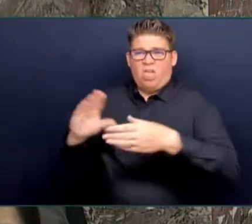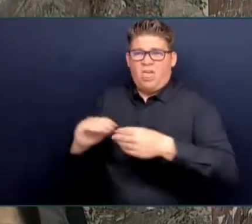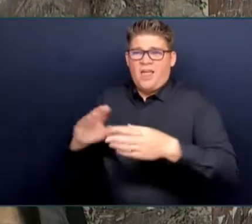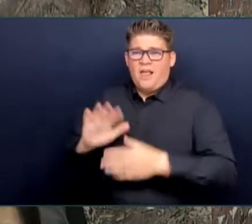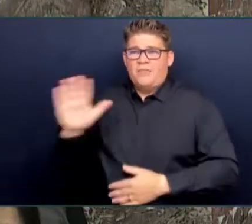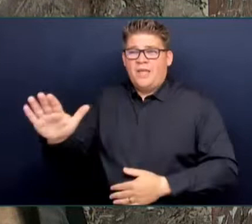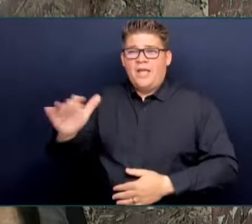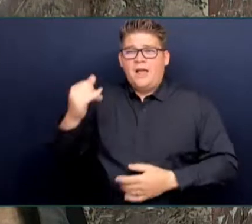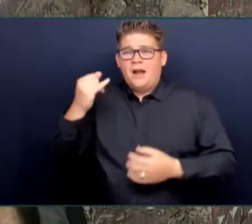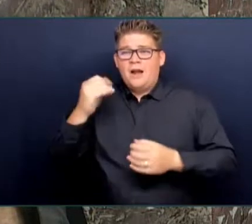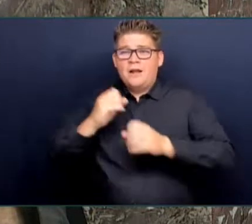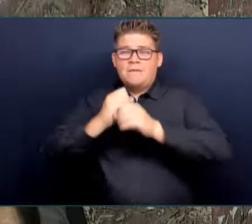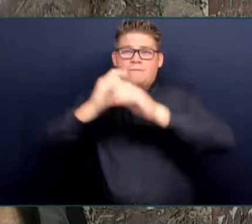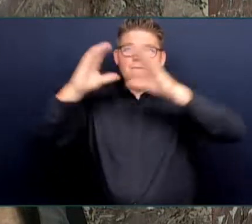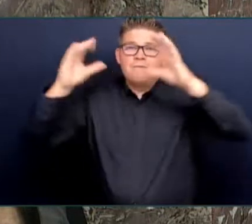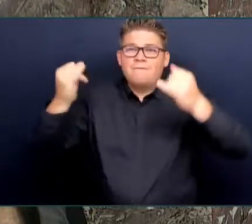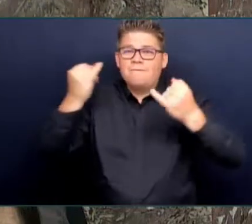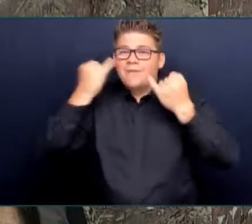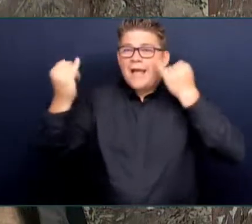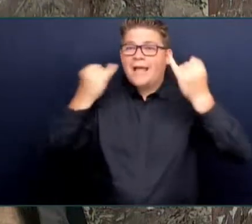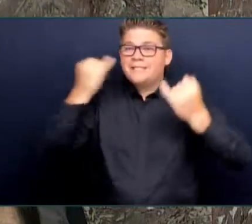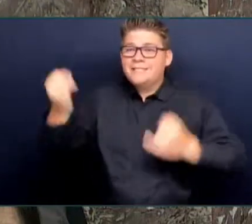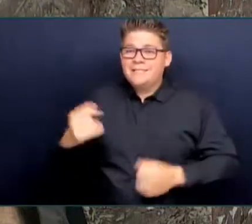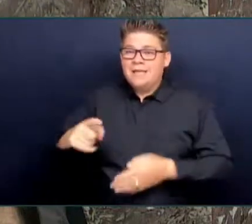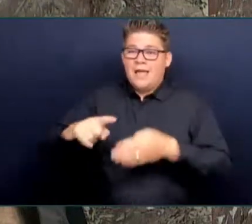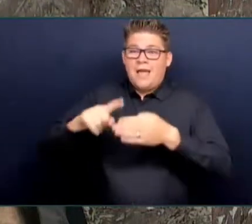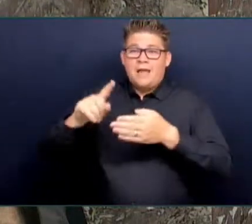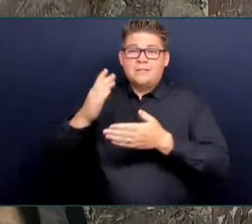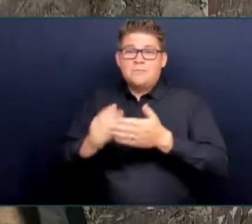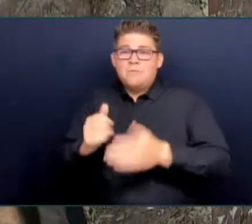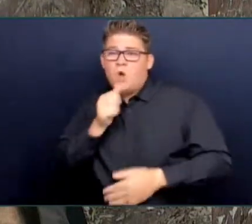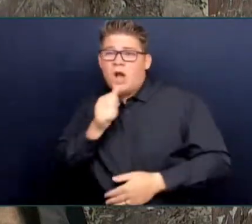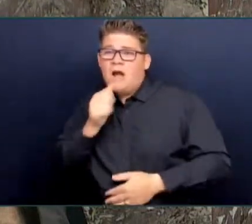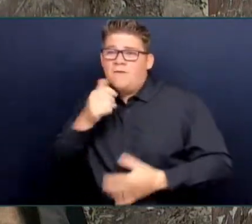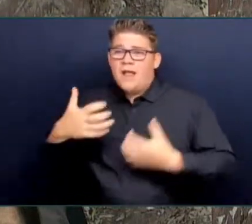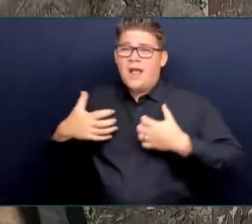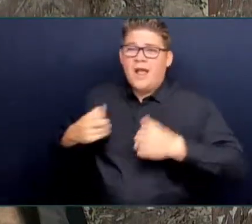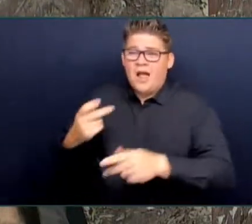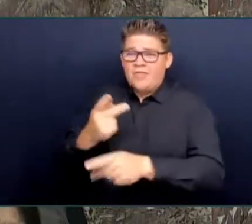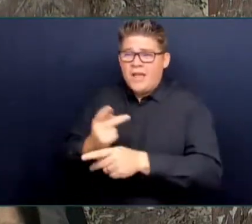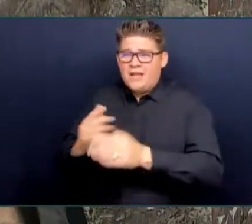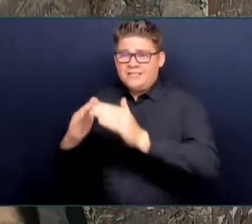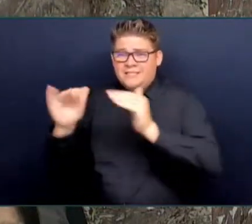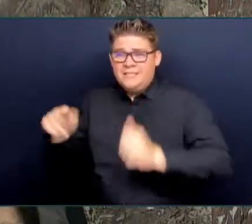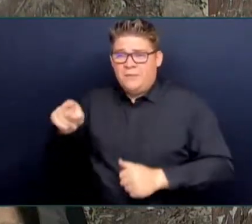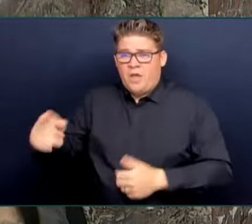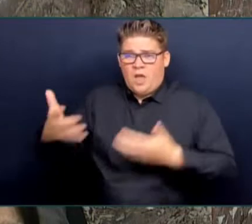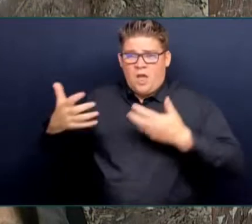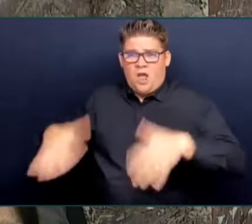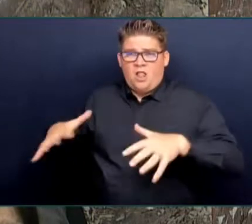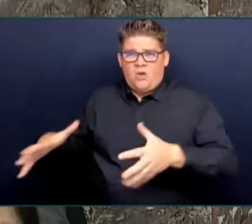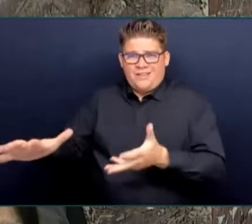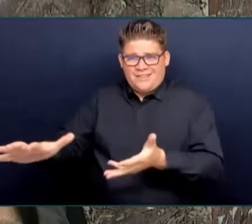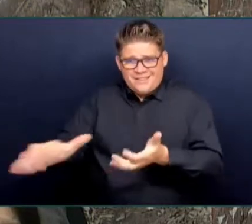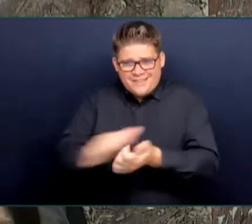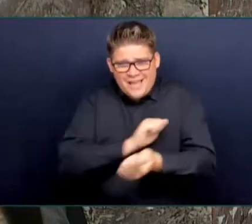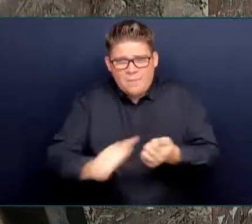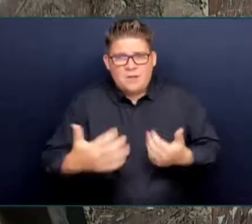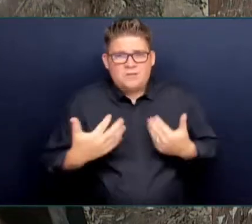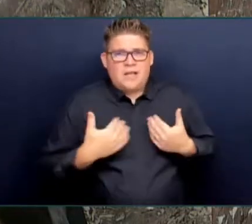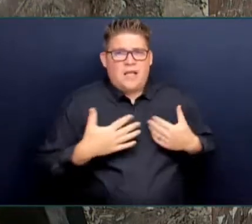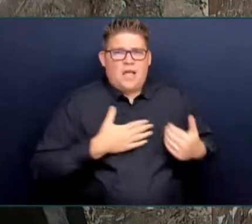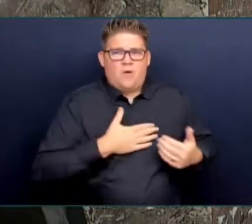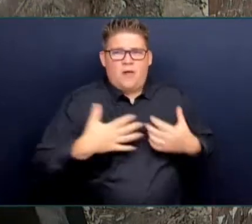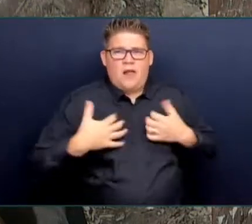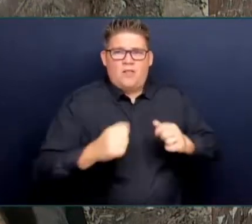when that group on the other side of the House damaged our healthcare system for a generation through privatization schemes that